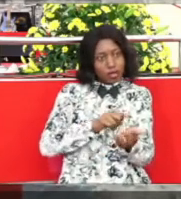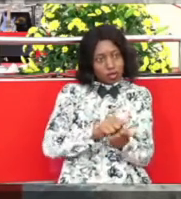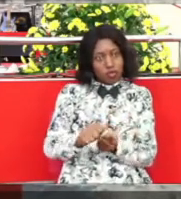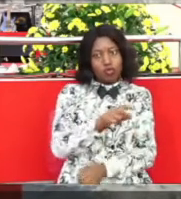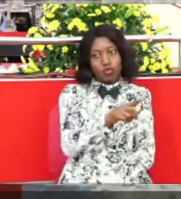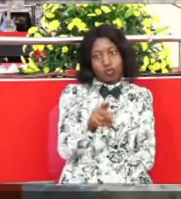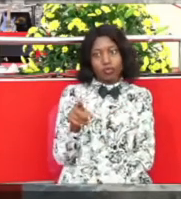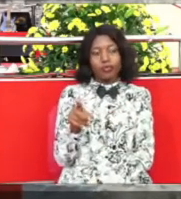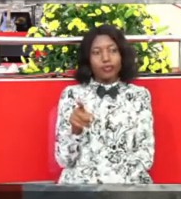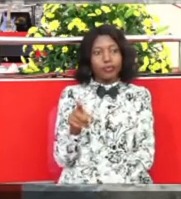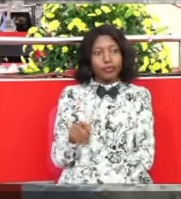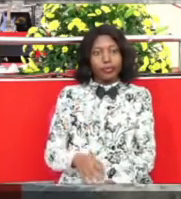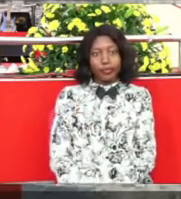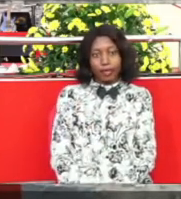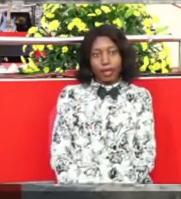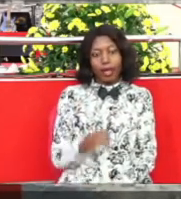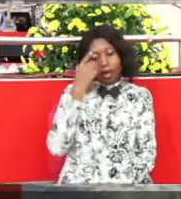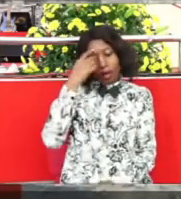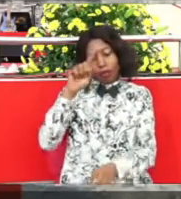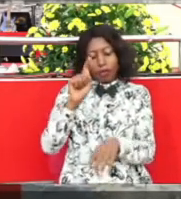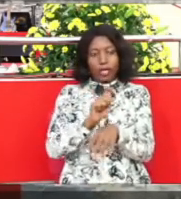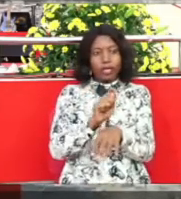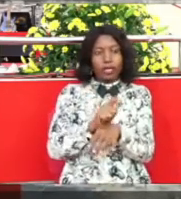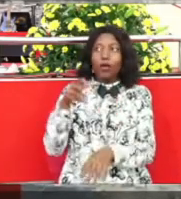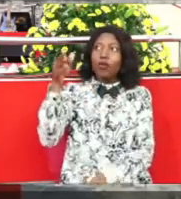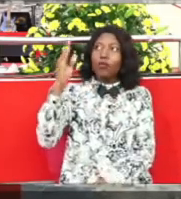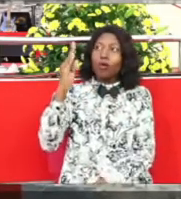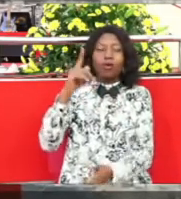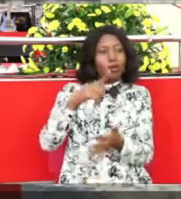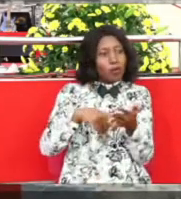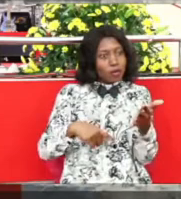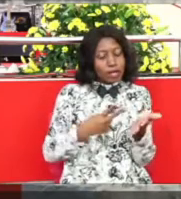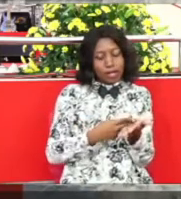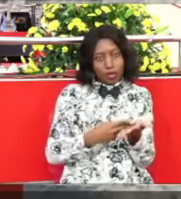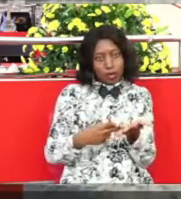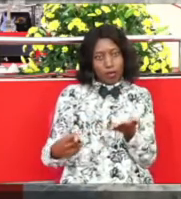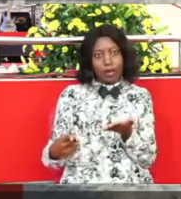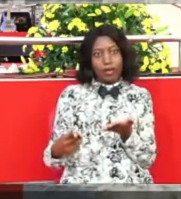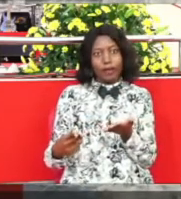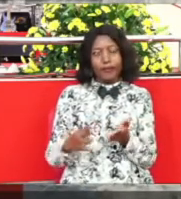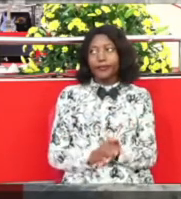Mungu atamuharibu. For the temple of God is holy. Maana hekalu ya Bwana ni takatifu.